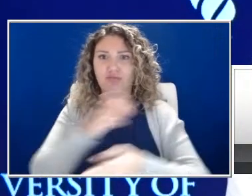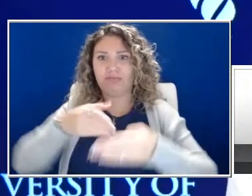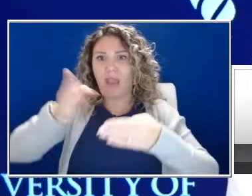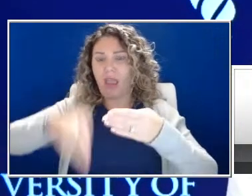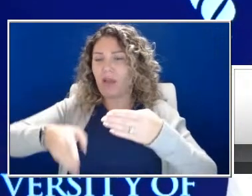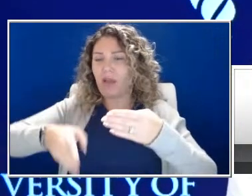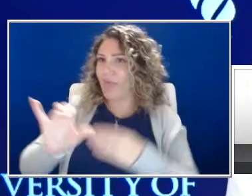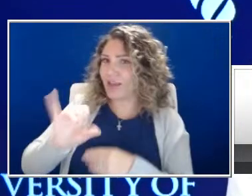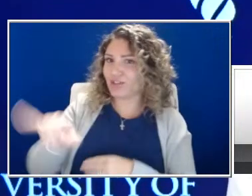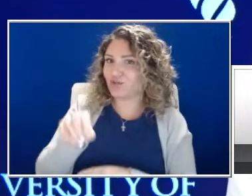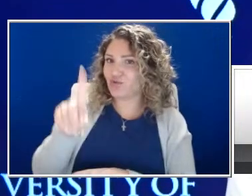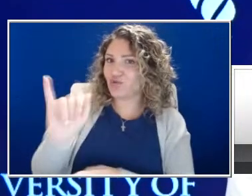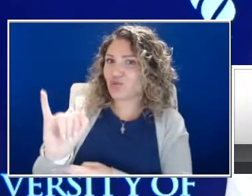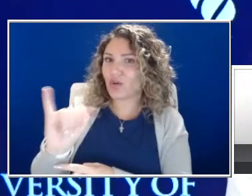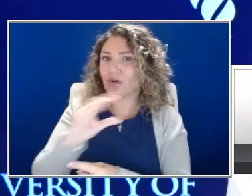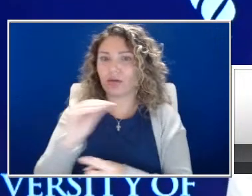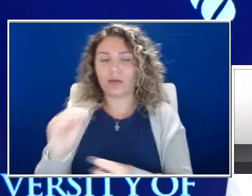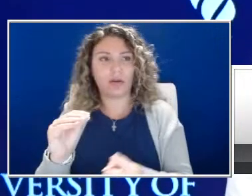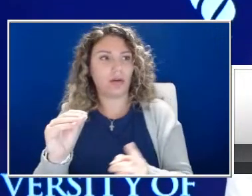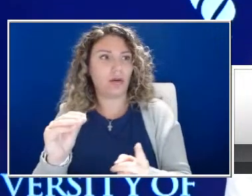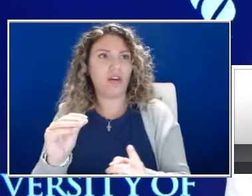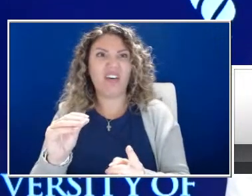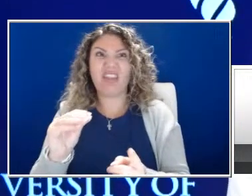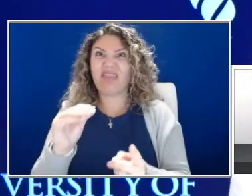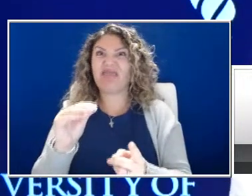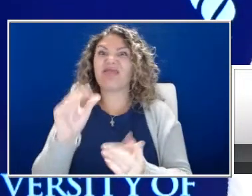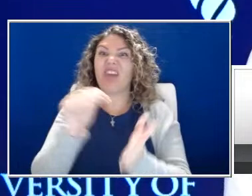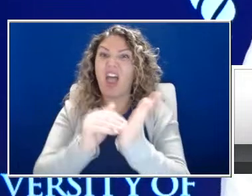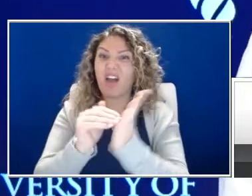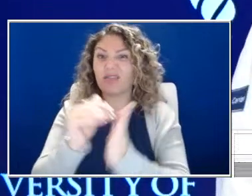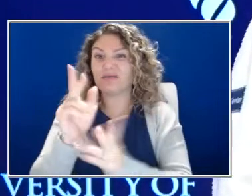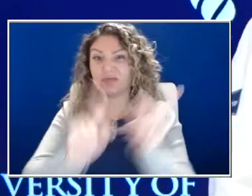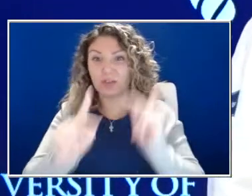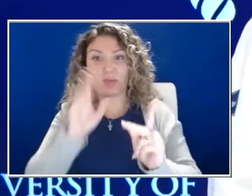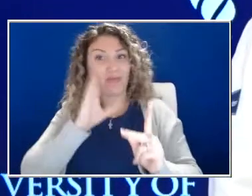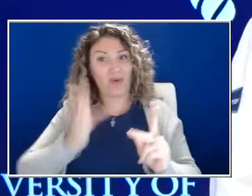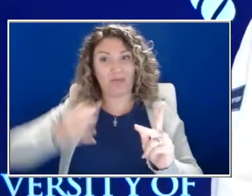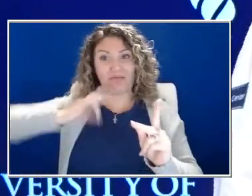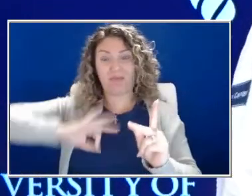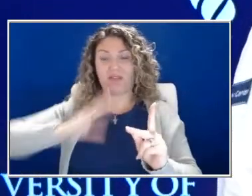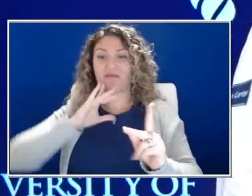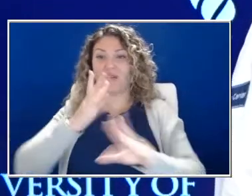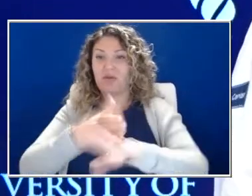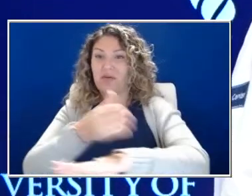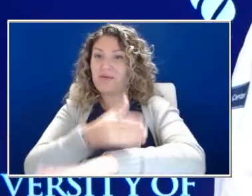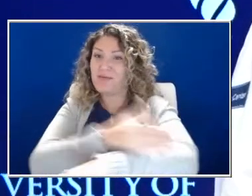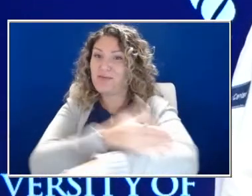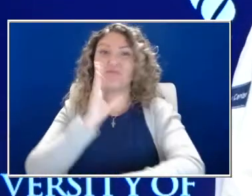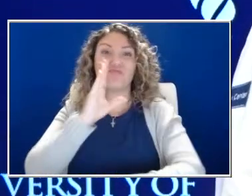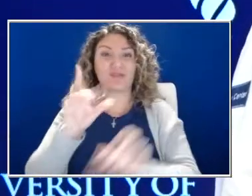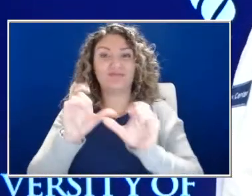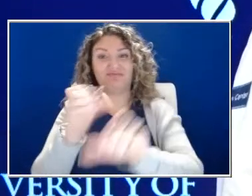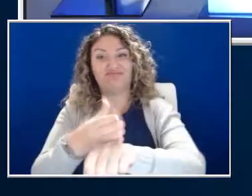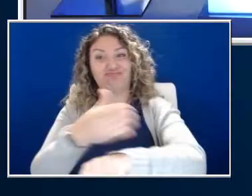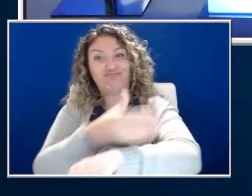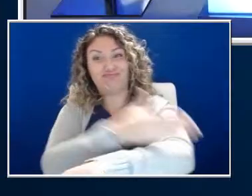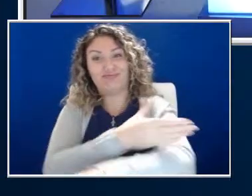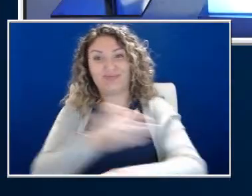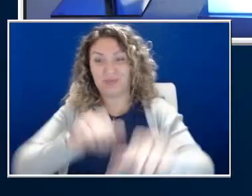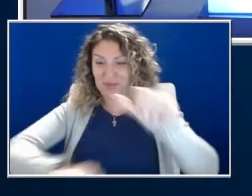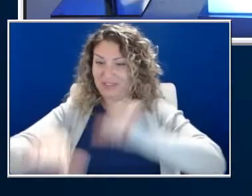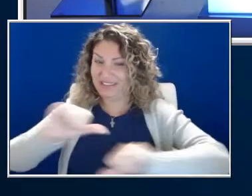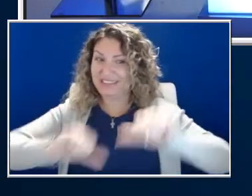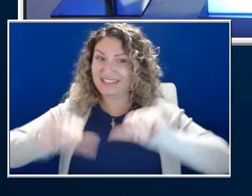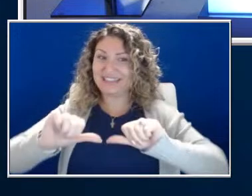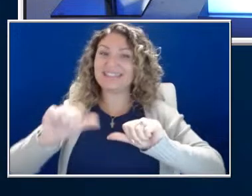and so tens of thousands of more people will benefit, and that will just get better and better as the science unfolds. Thank you